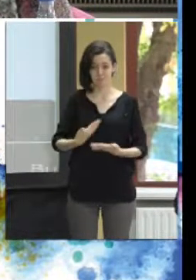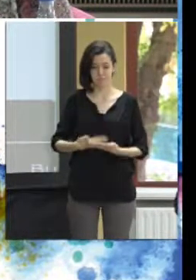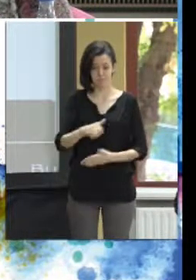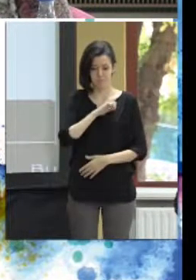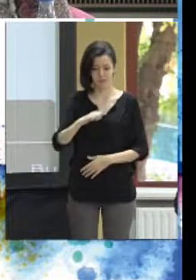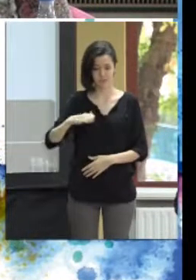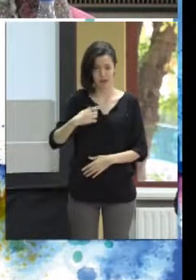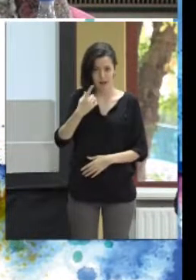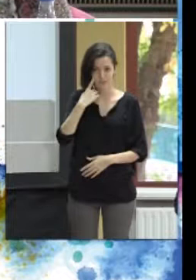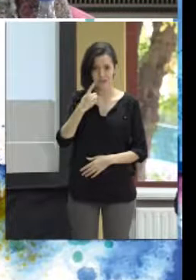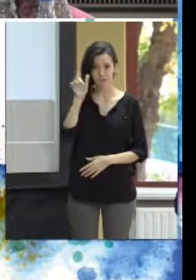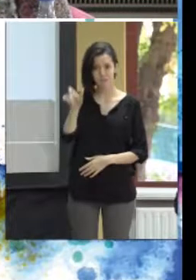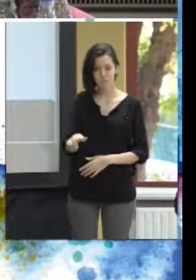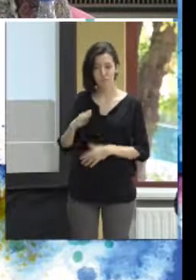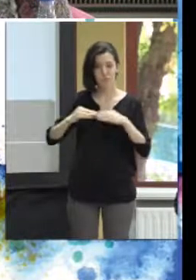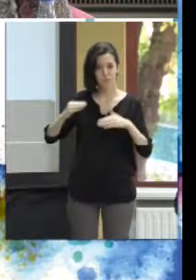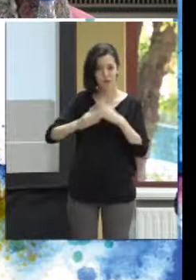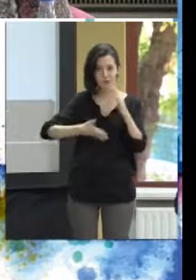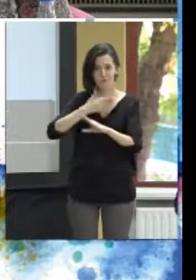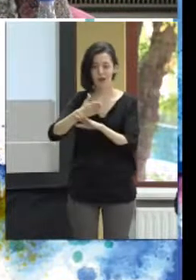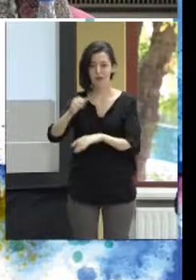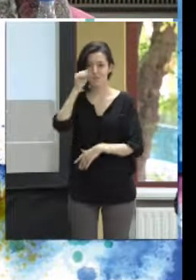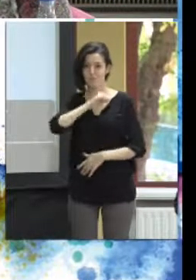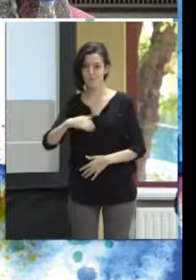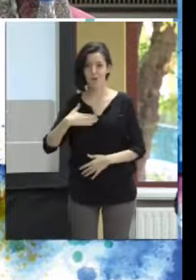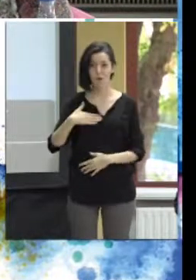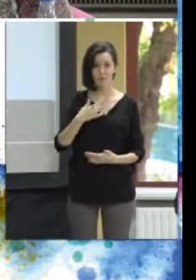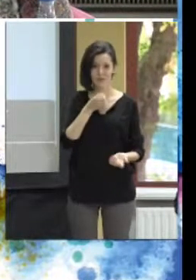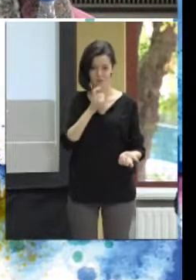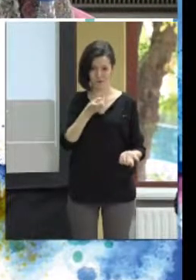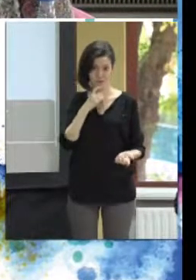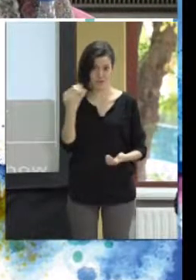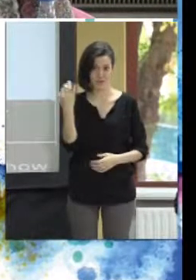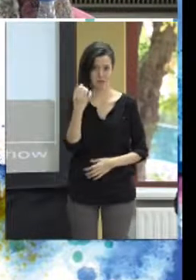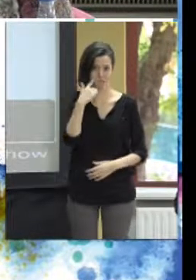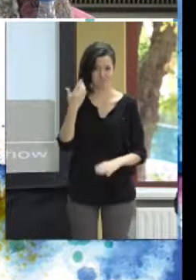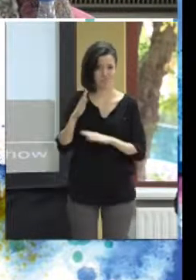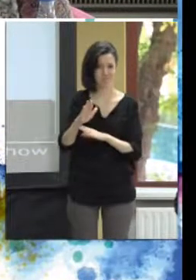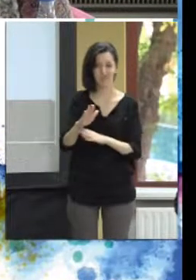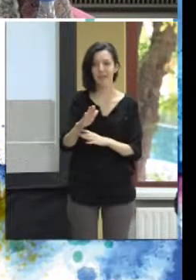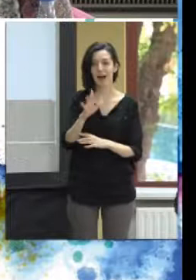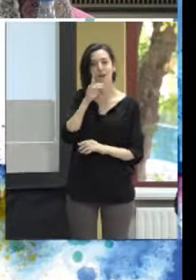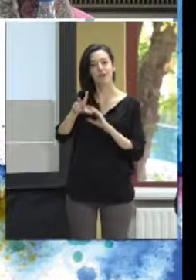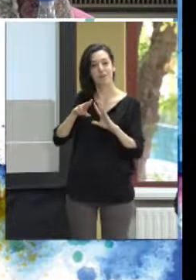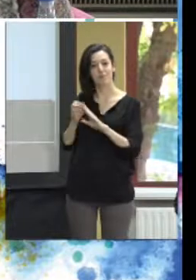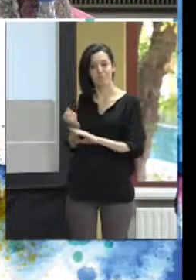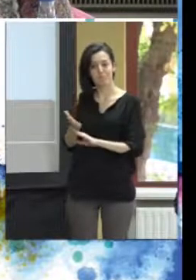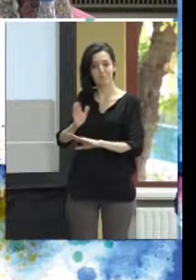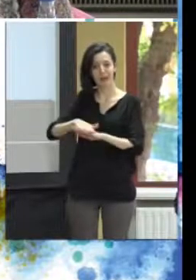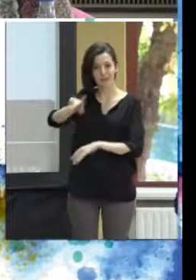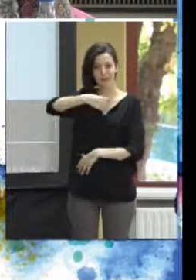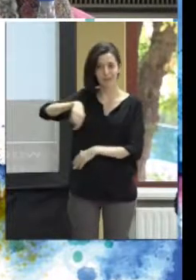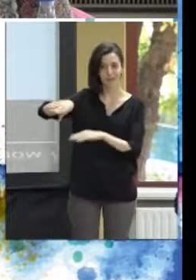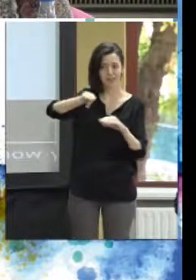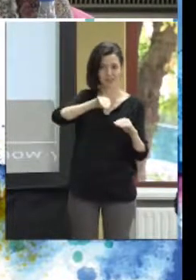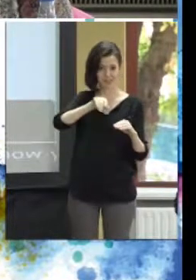firsthand and feel how a user goes to the opera. So I'm going to show you a video so that you